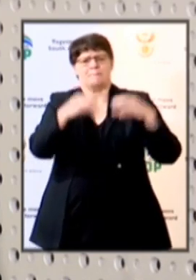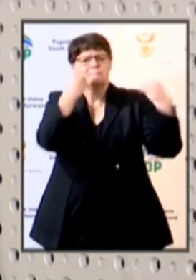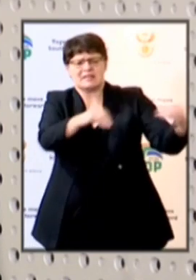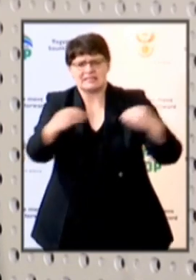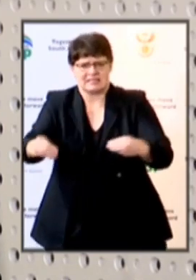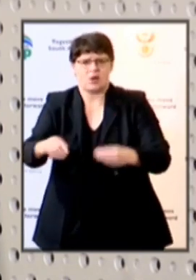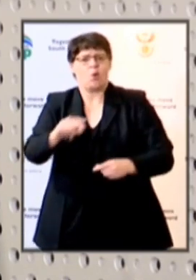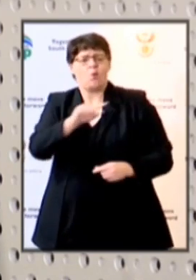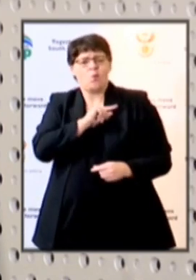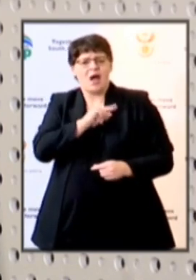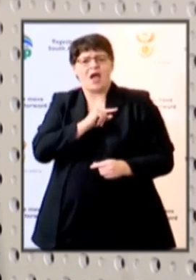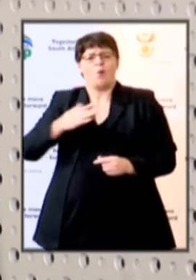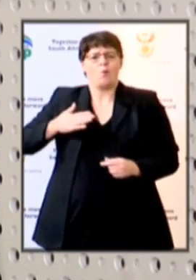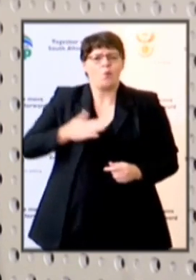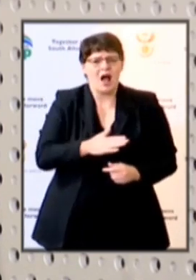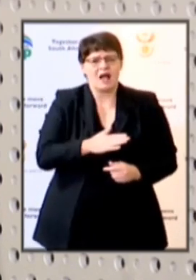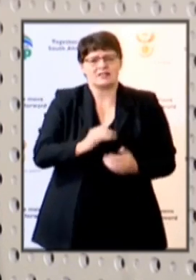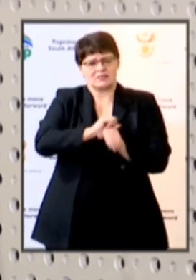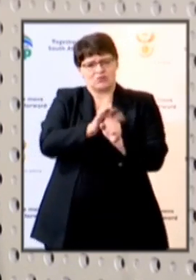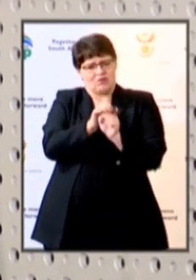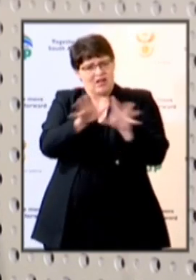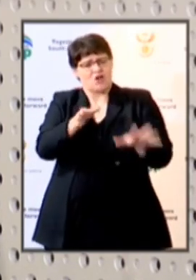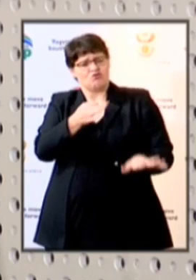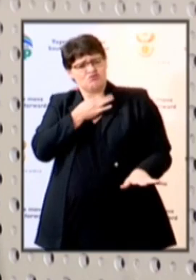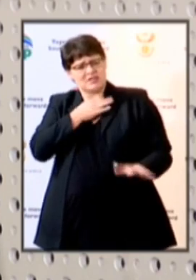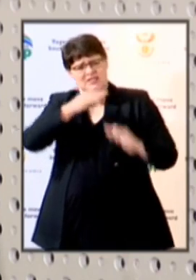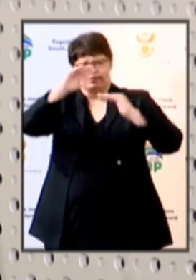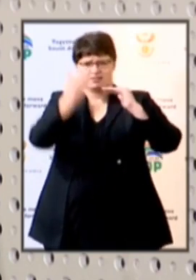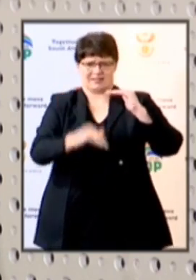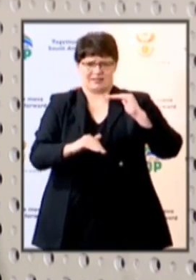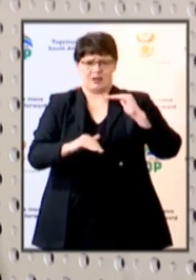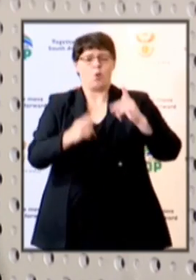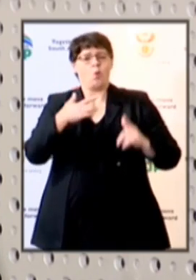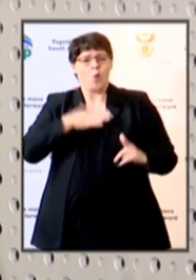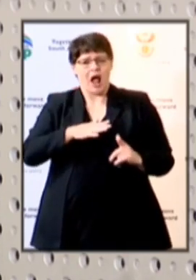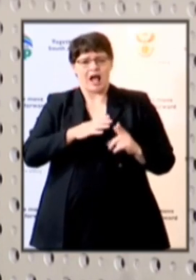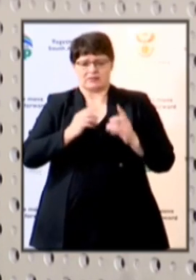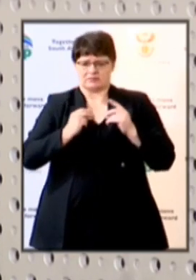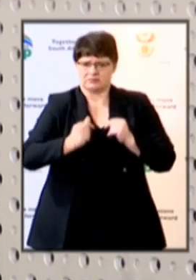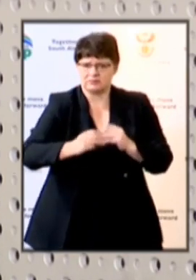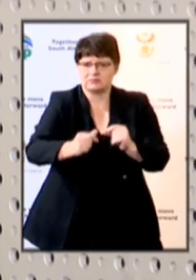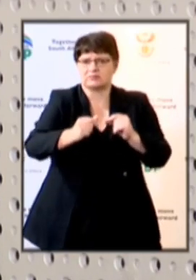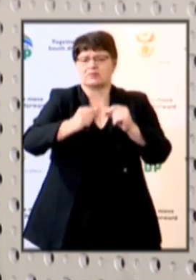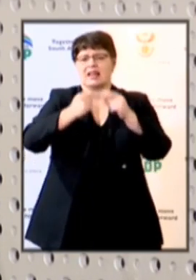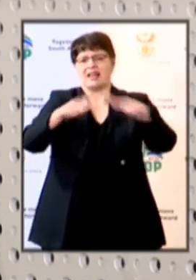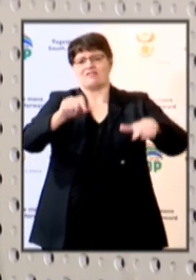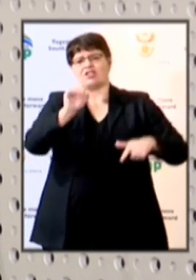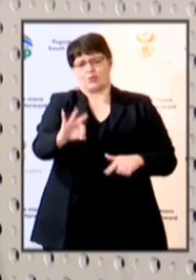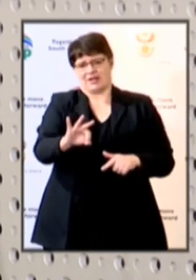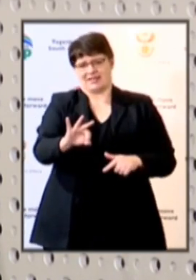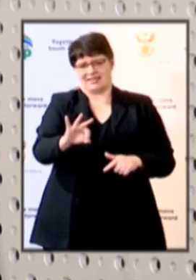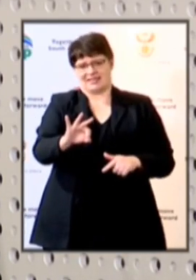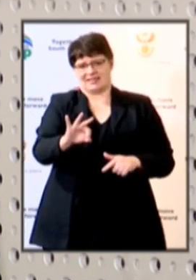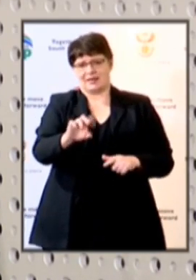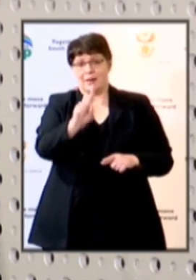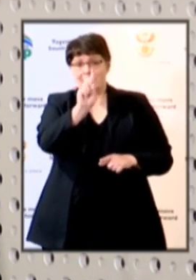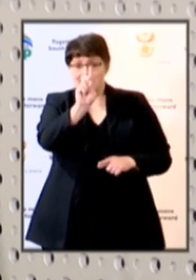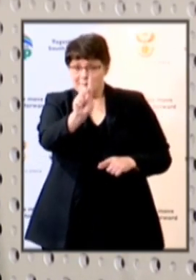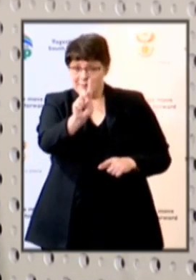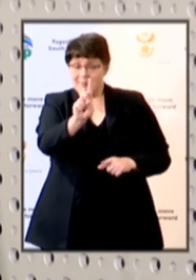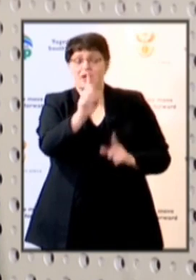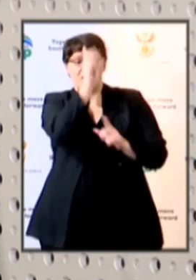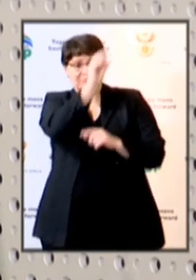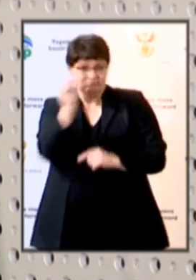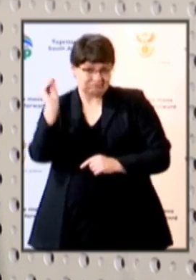of risk down so that we can as rapidly as possible get to level three. But we must always do so recognizing that human